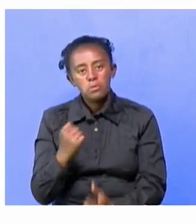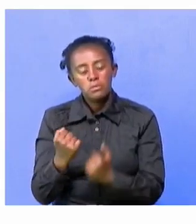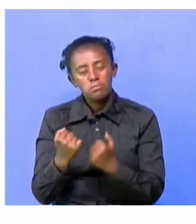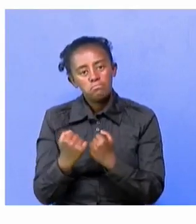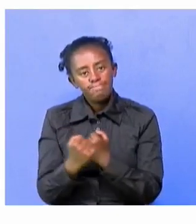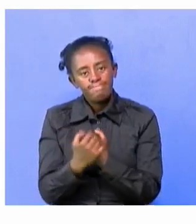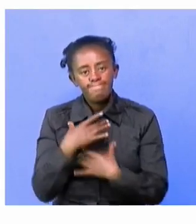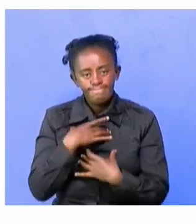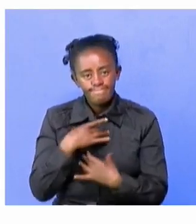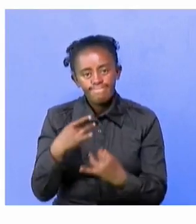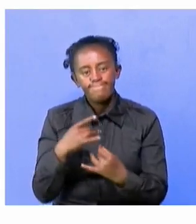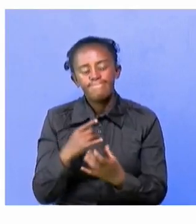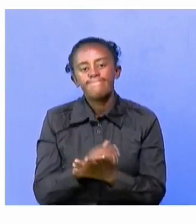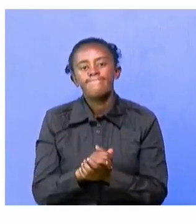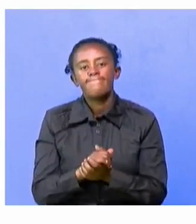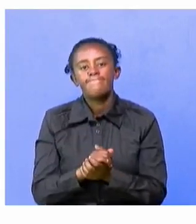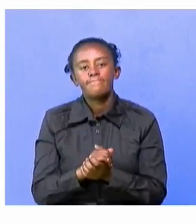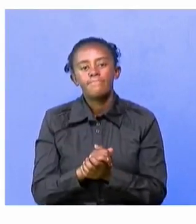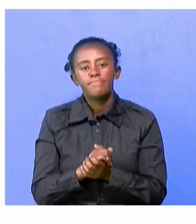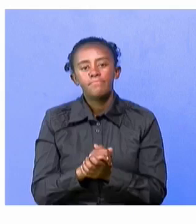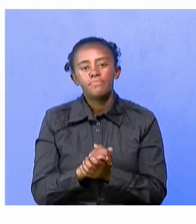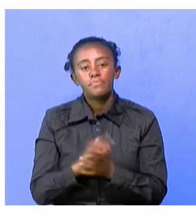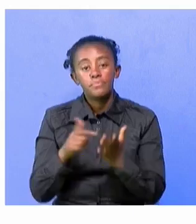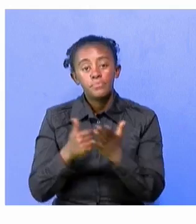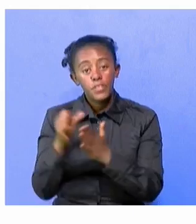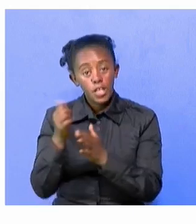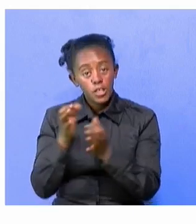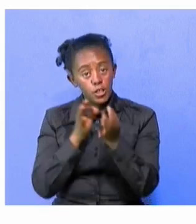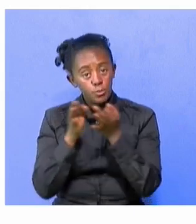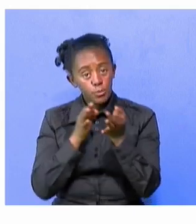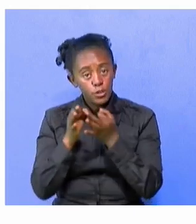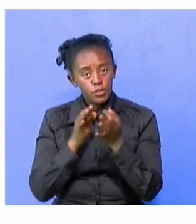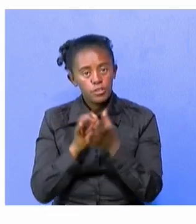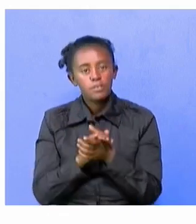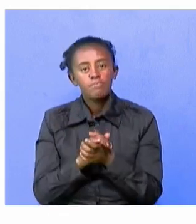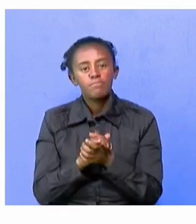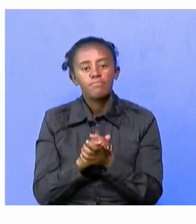I strongly like it. This is another expression.